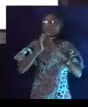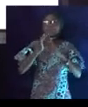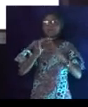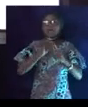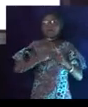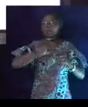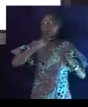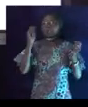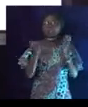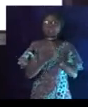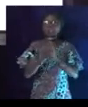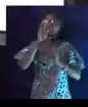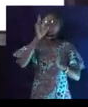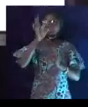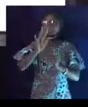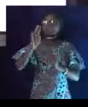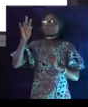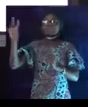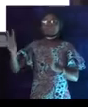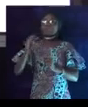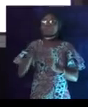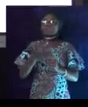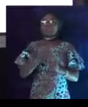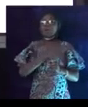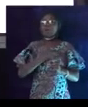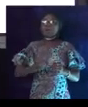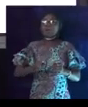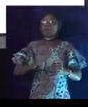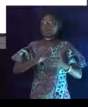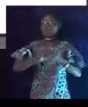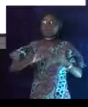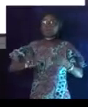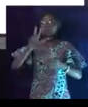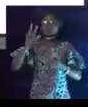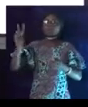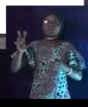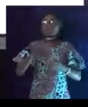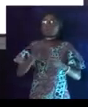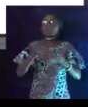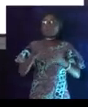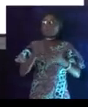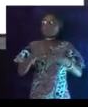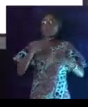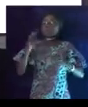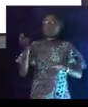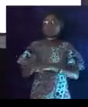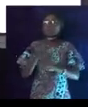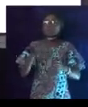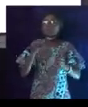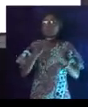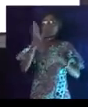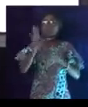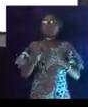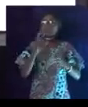So remove 32 from that. And when you're done, multiply by 5 all over 9. Since I want to change 77 degrees Fahrenheit, I will write